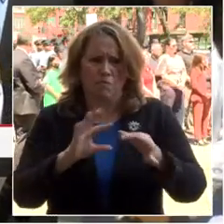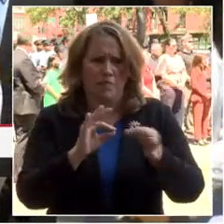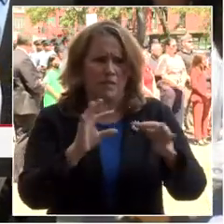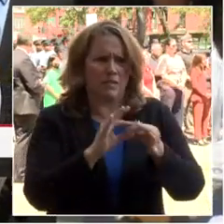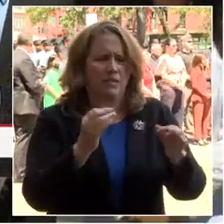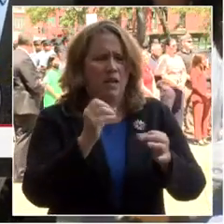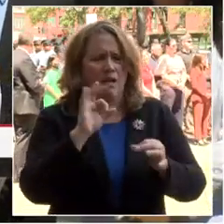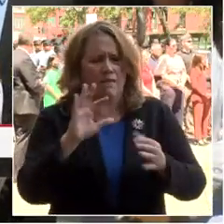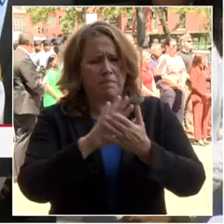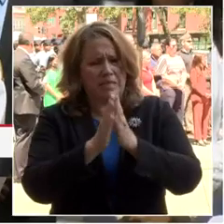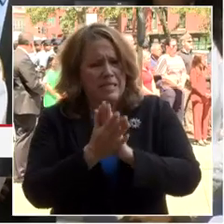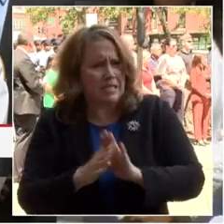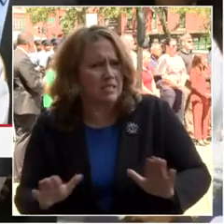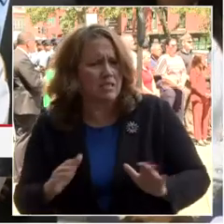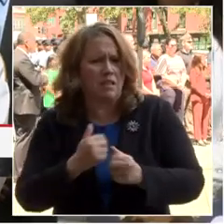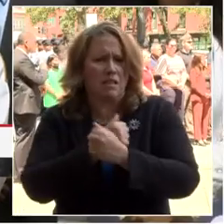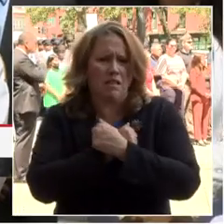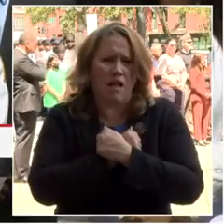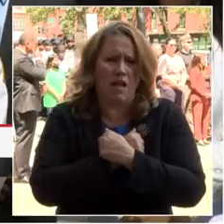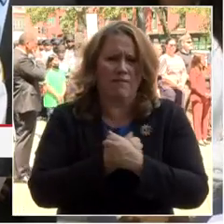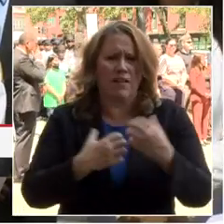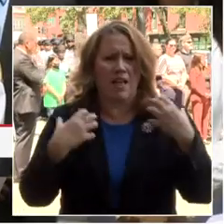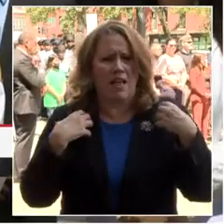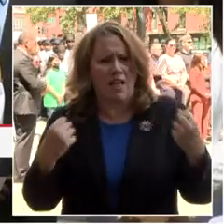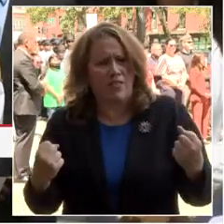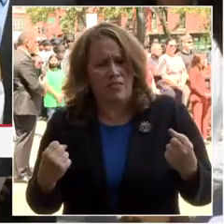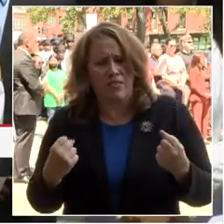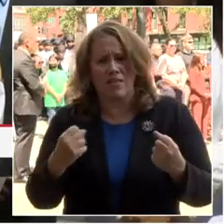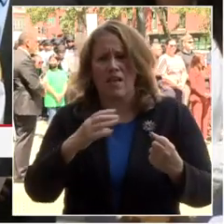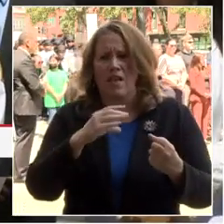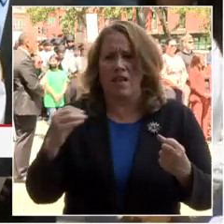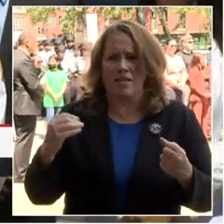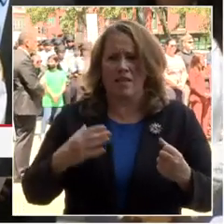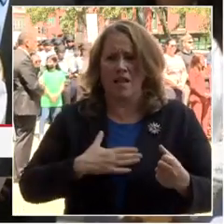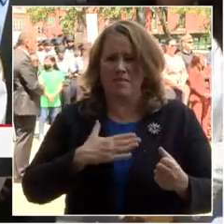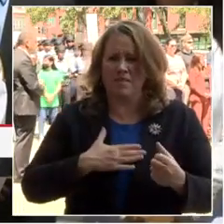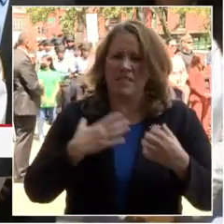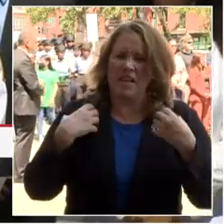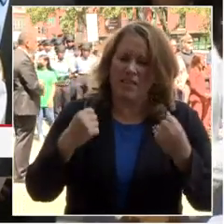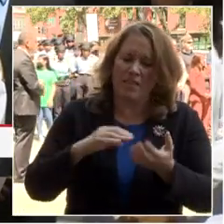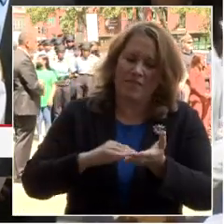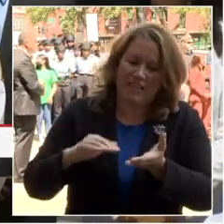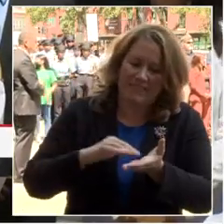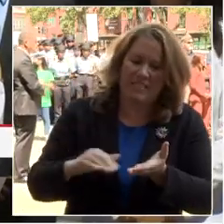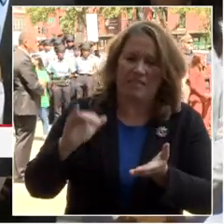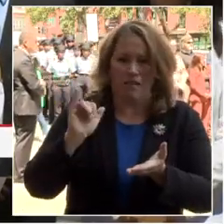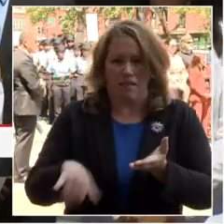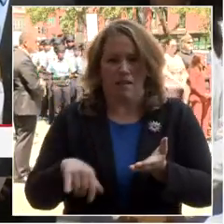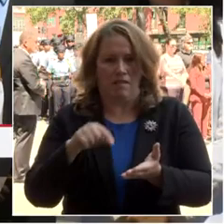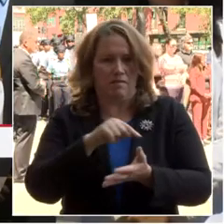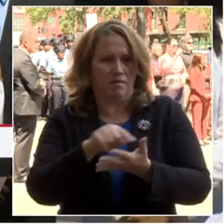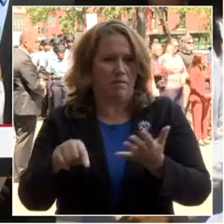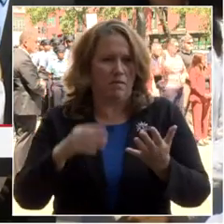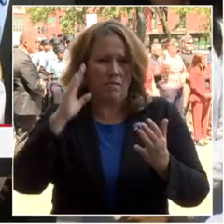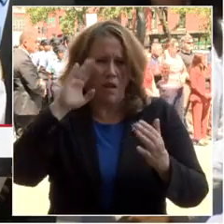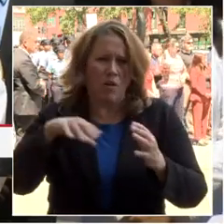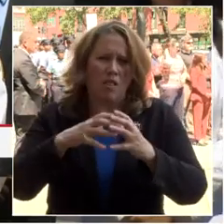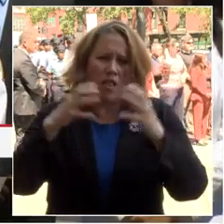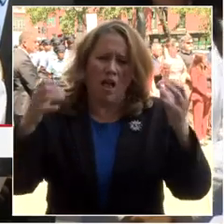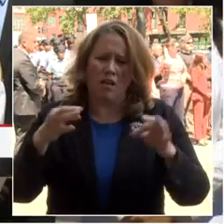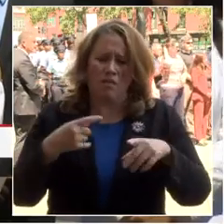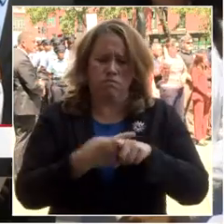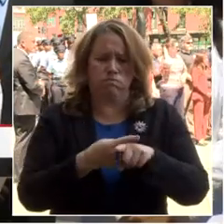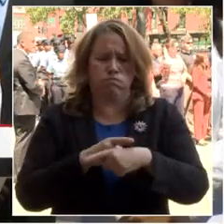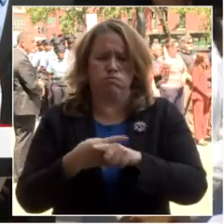love, healing, and forgiveness in the District of Columbia. We know that a lot of conflicts and gun violence is magnified through